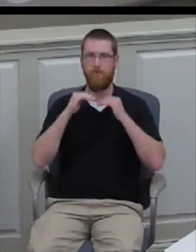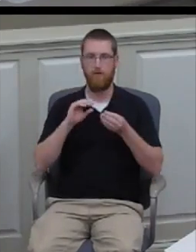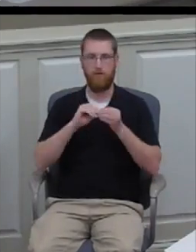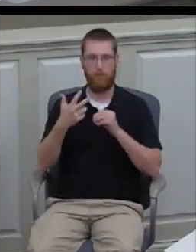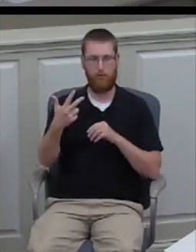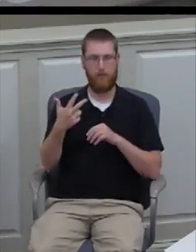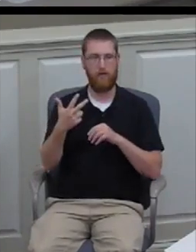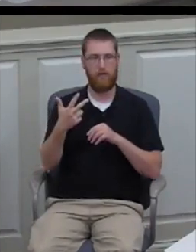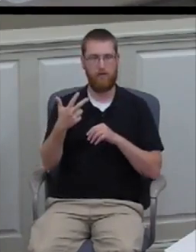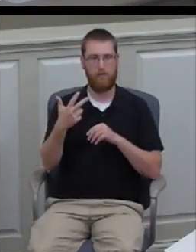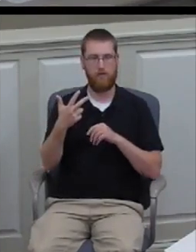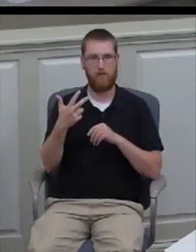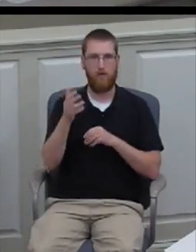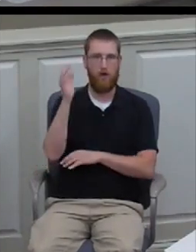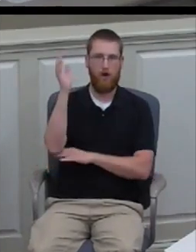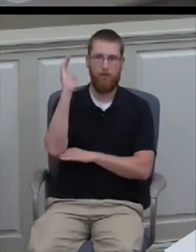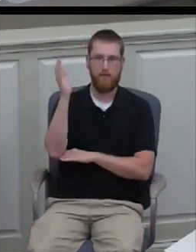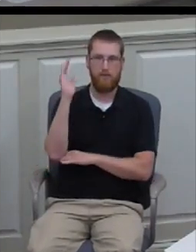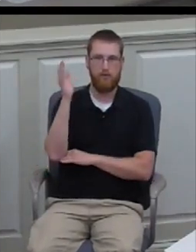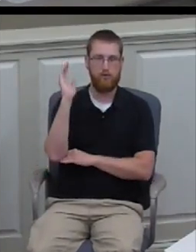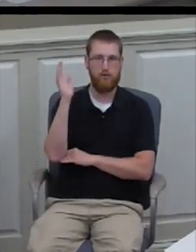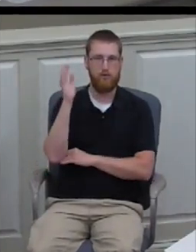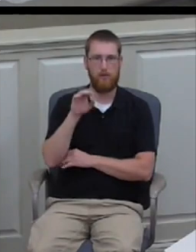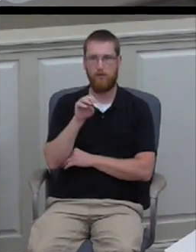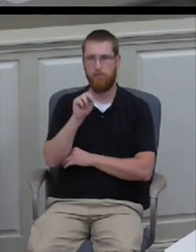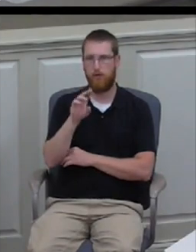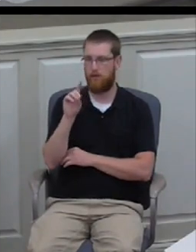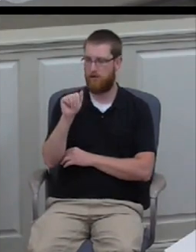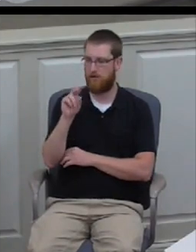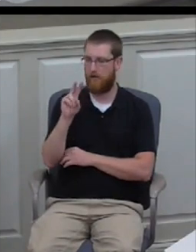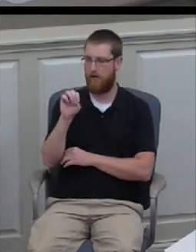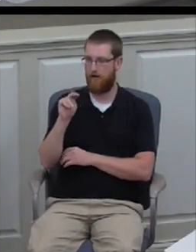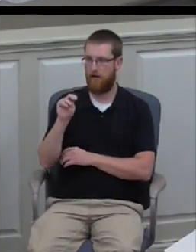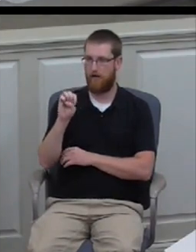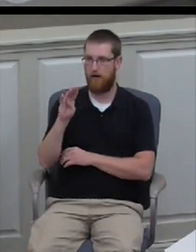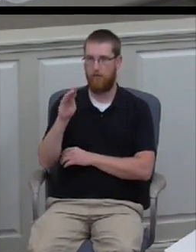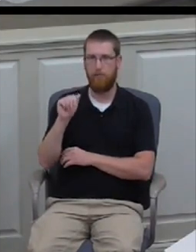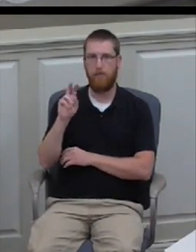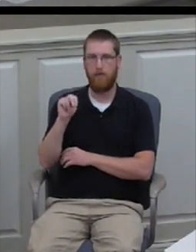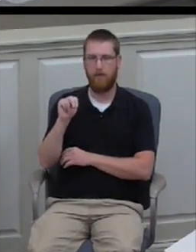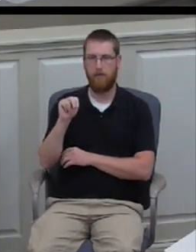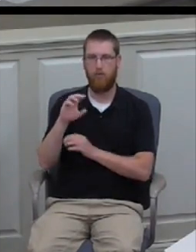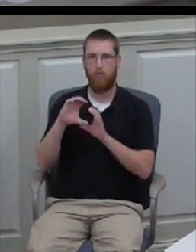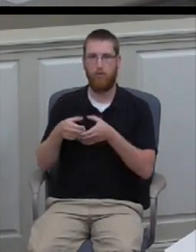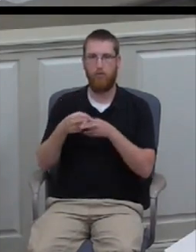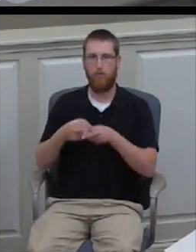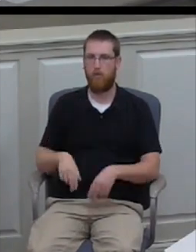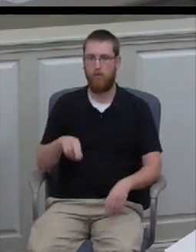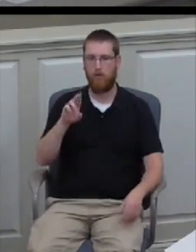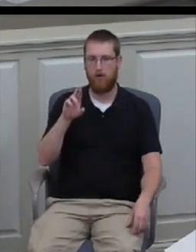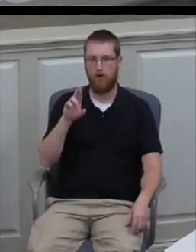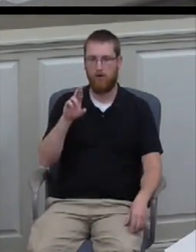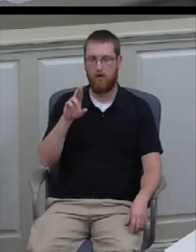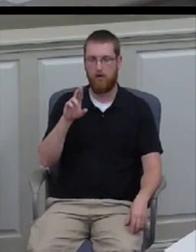3 is a presentation by Mr. Dave Newman, who is with Bravura on our